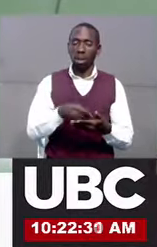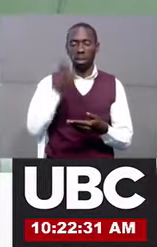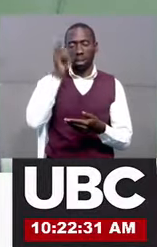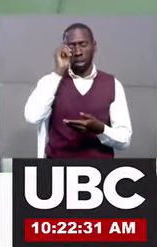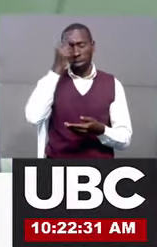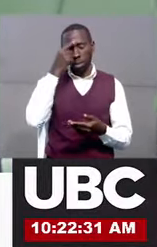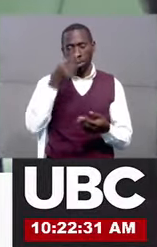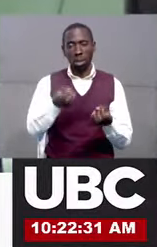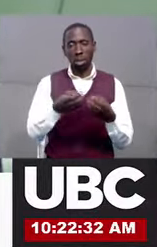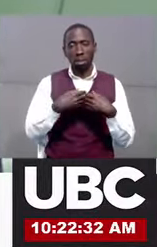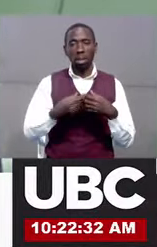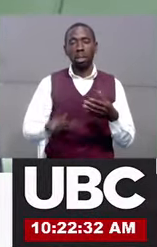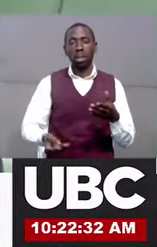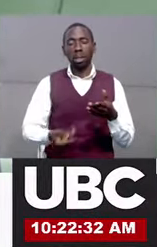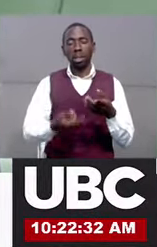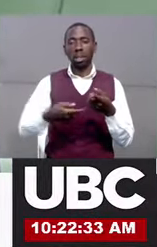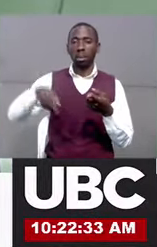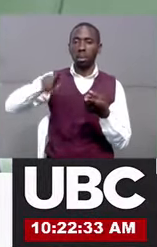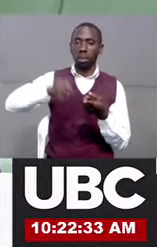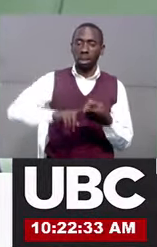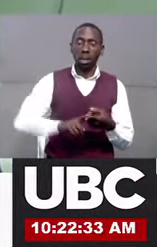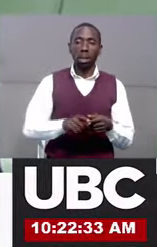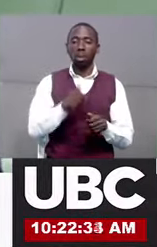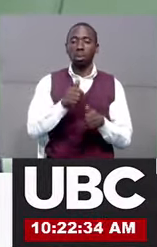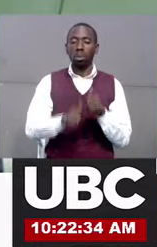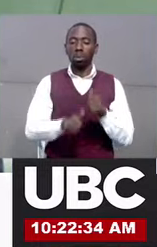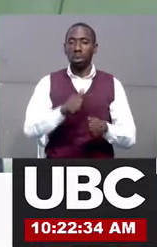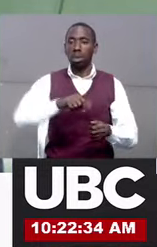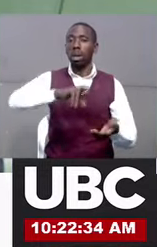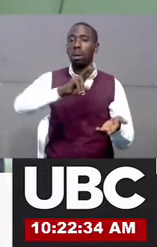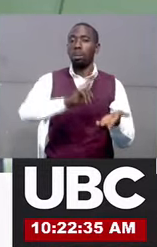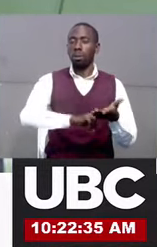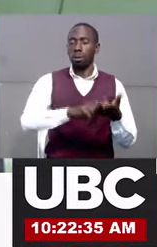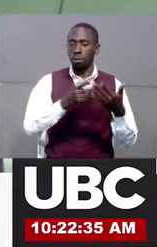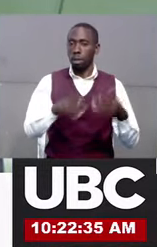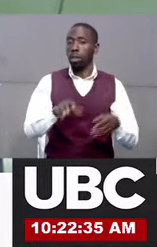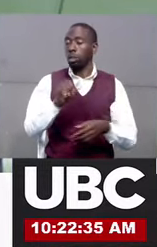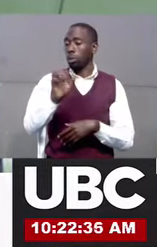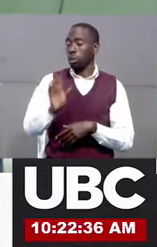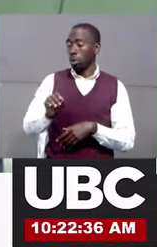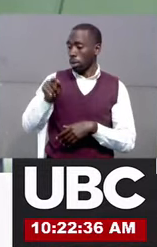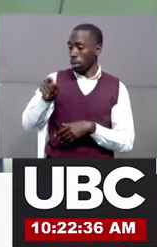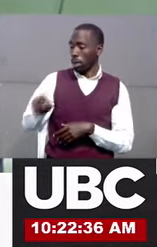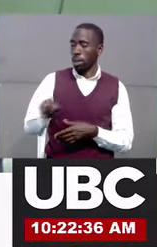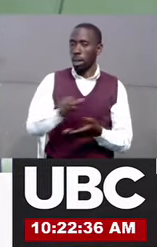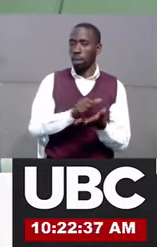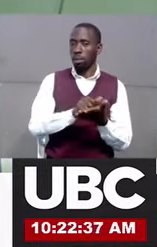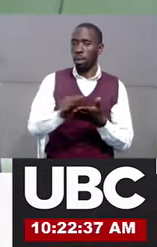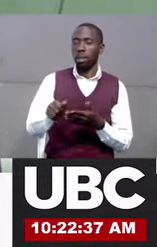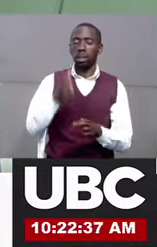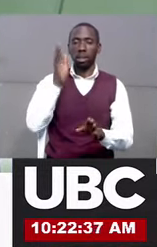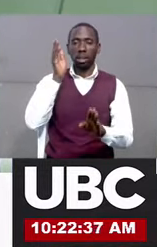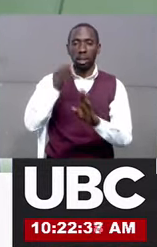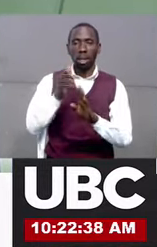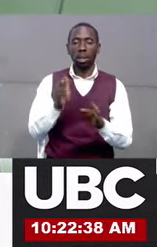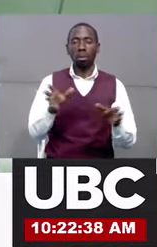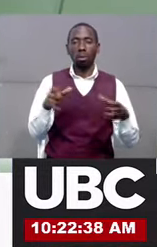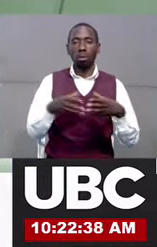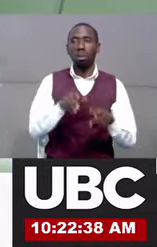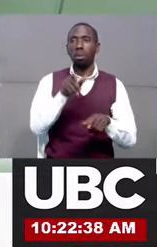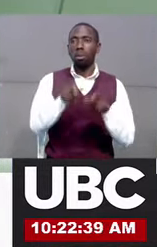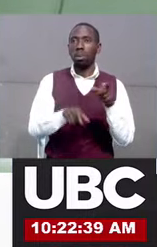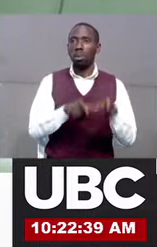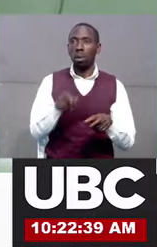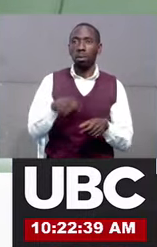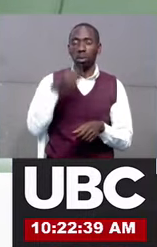supplementary, which you approved. So this advert is targeting that group of people. For